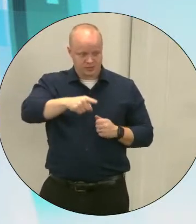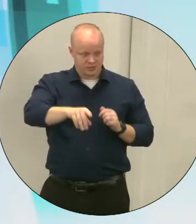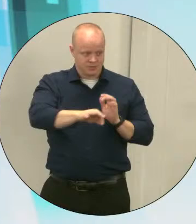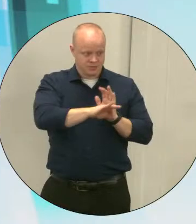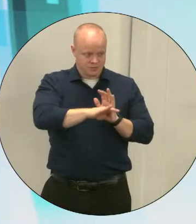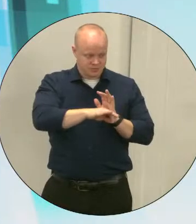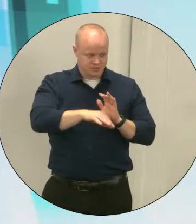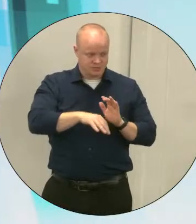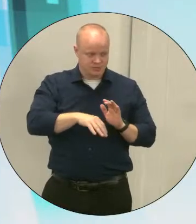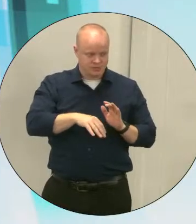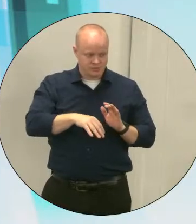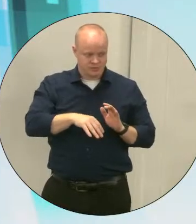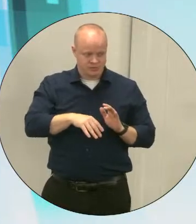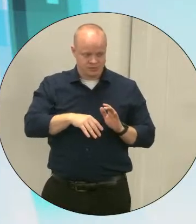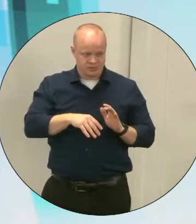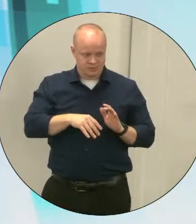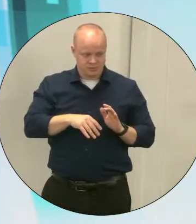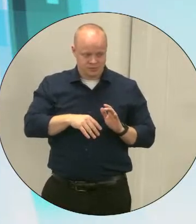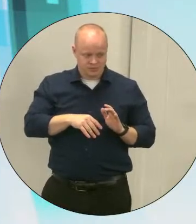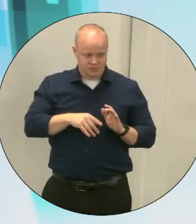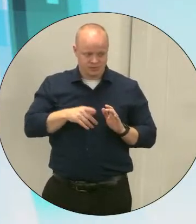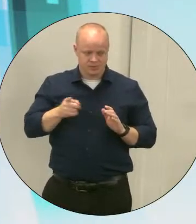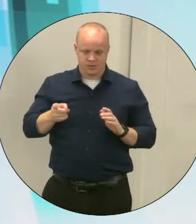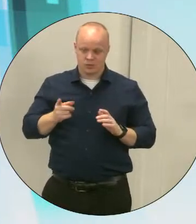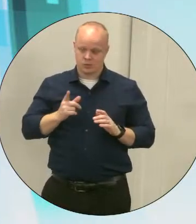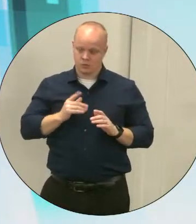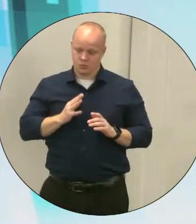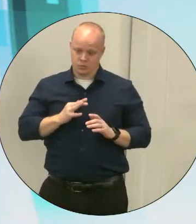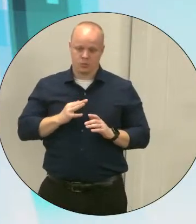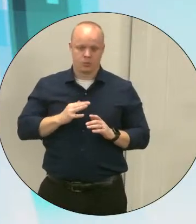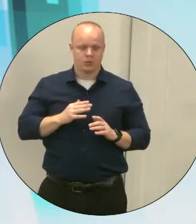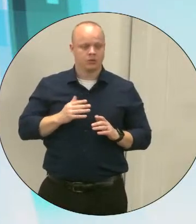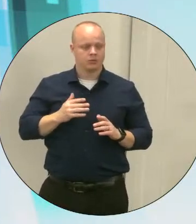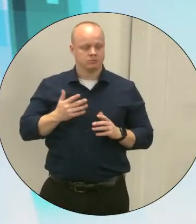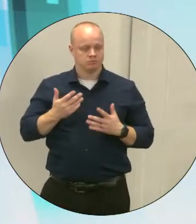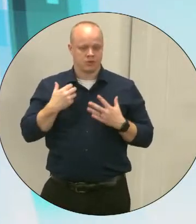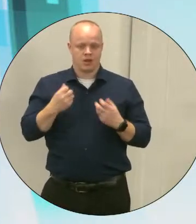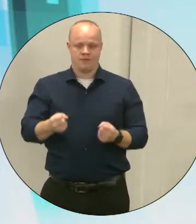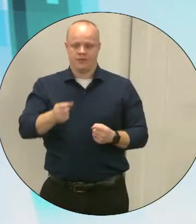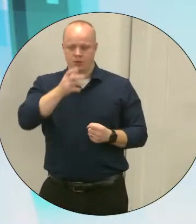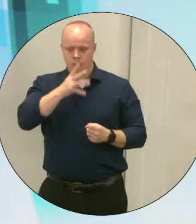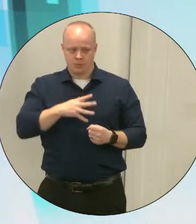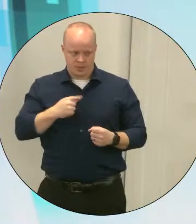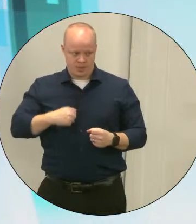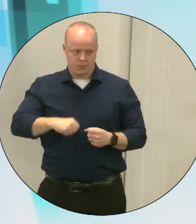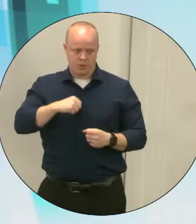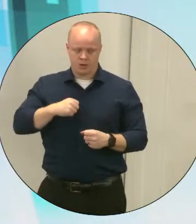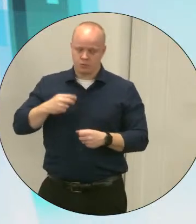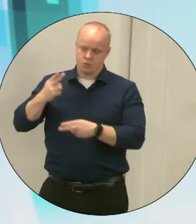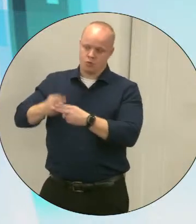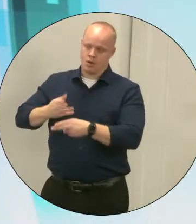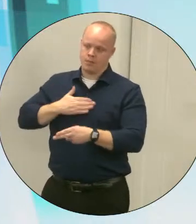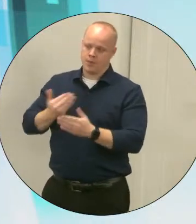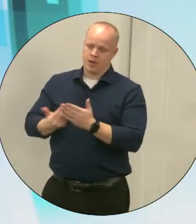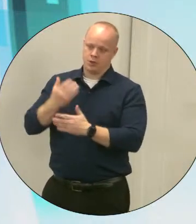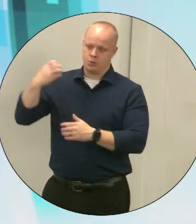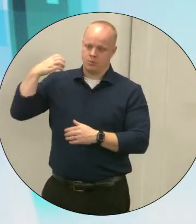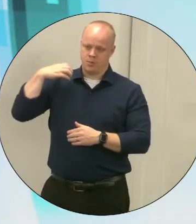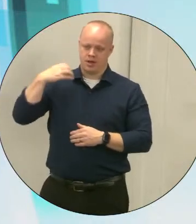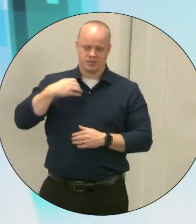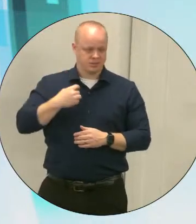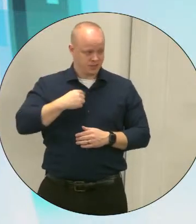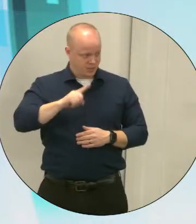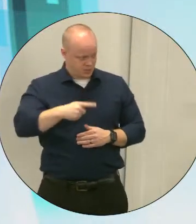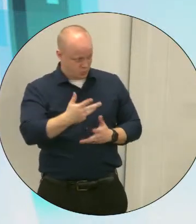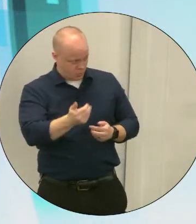chose, a cool, competent woman that I am proud to call my new boss. And I just want you